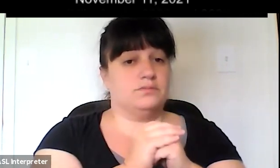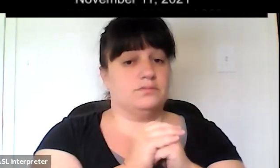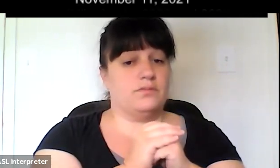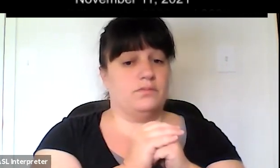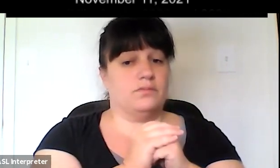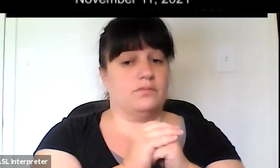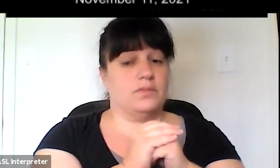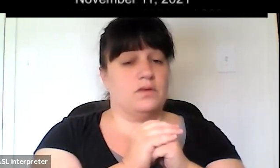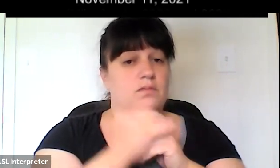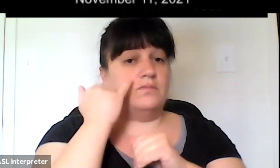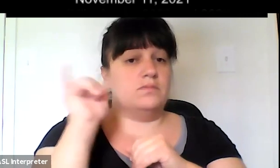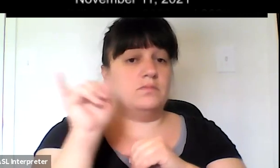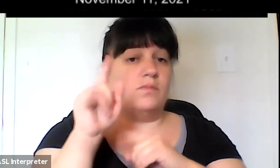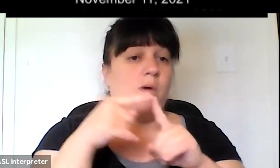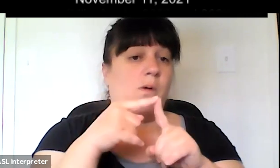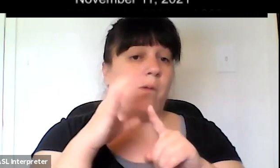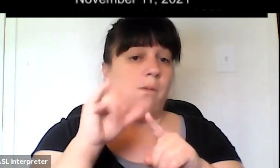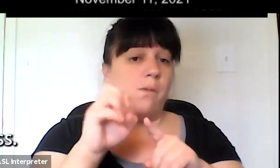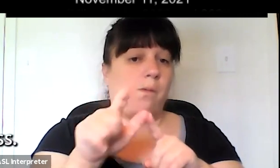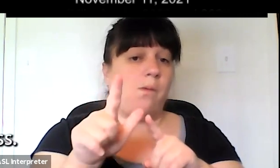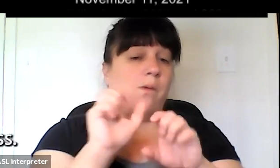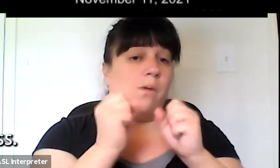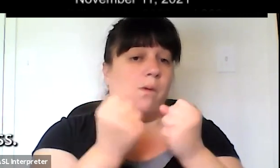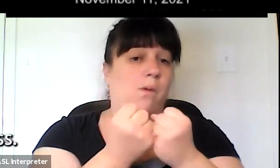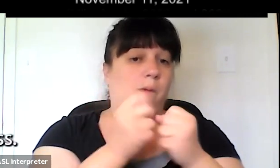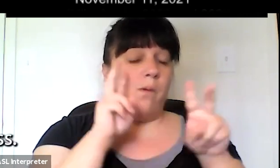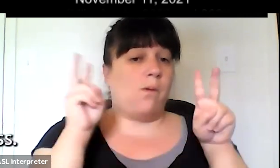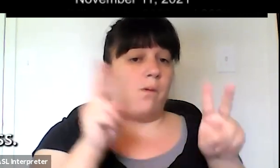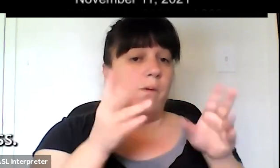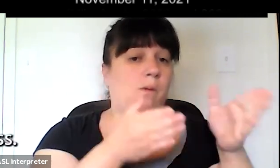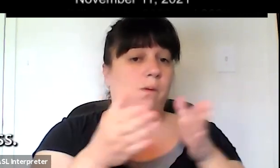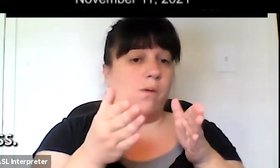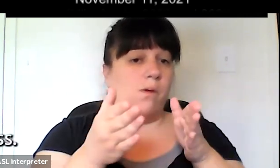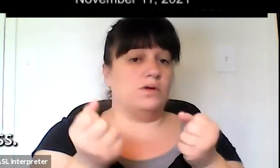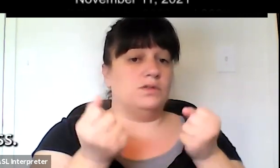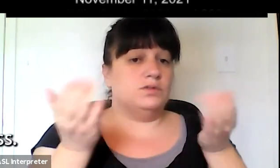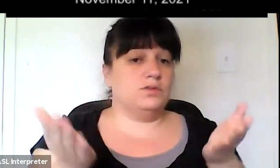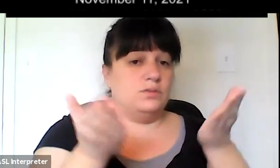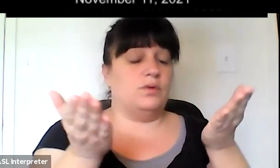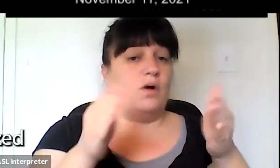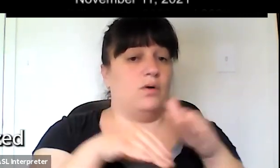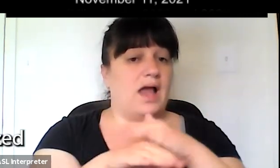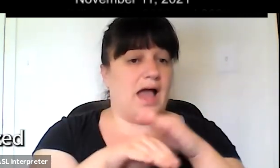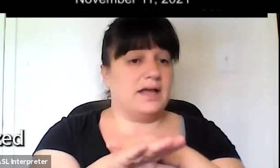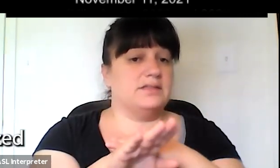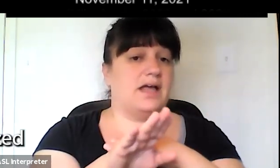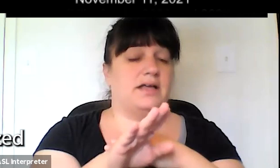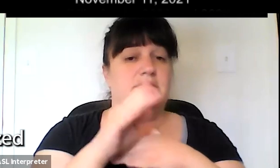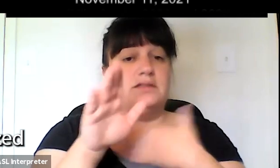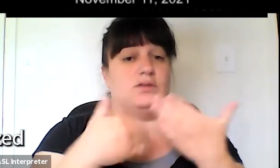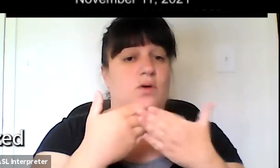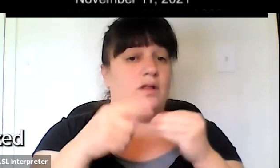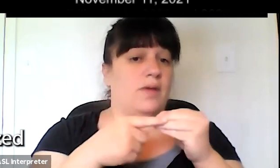And likewise, when civil society is looking at ways to promote access, it's all